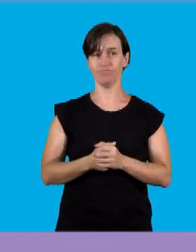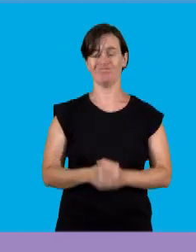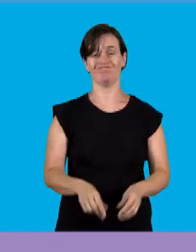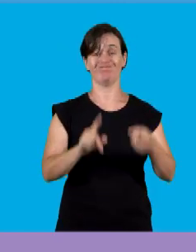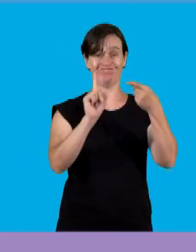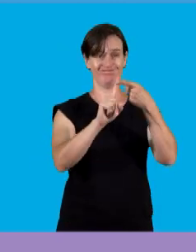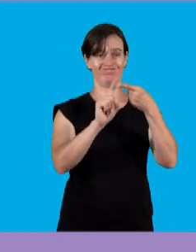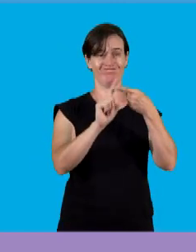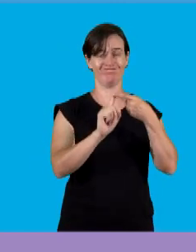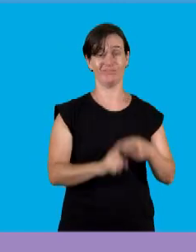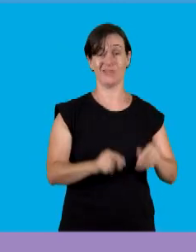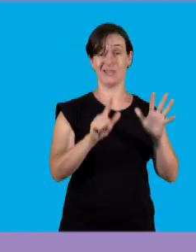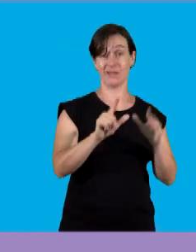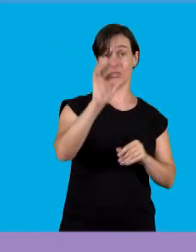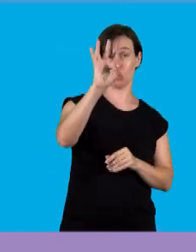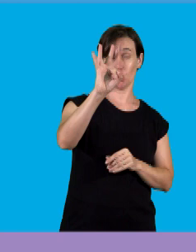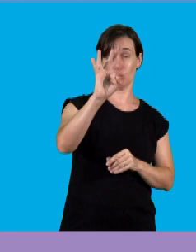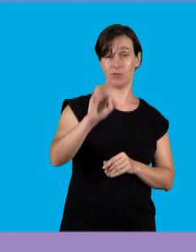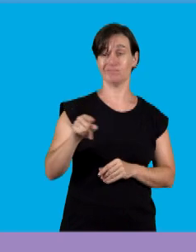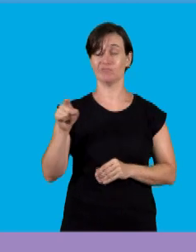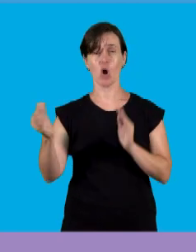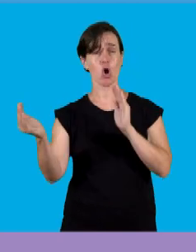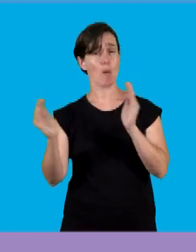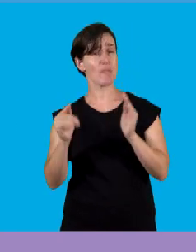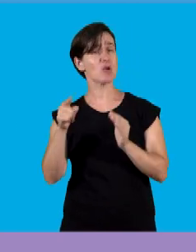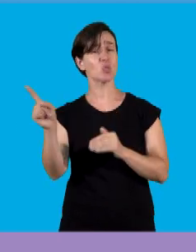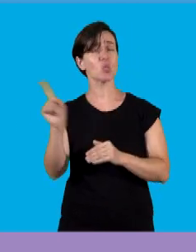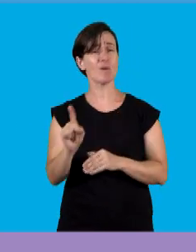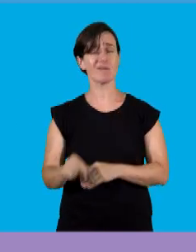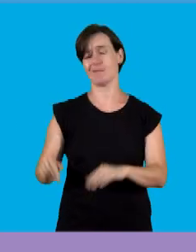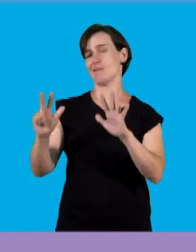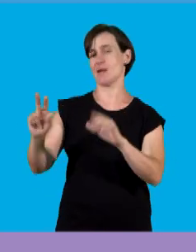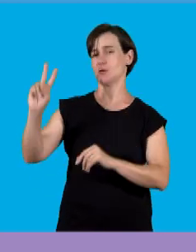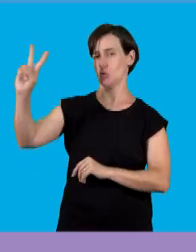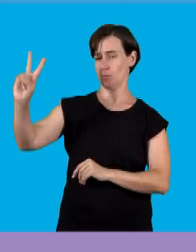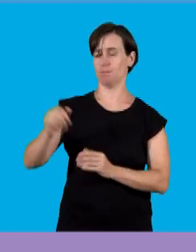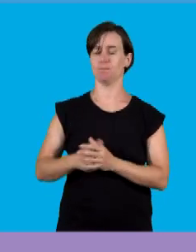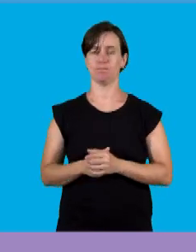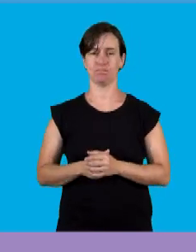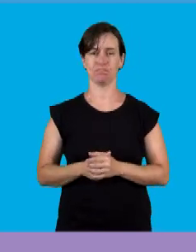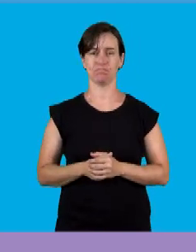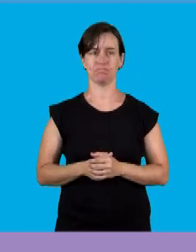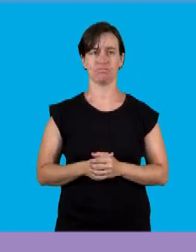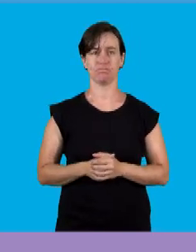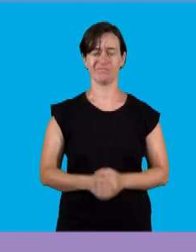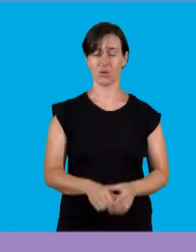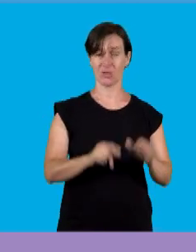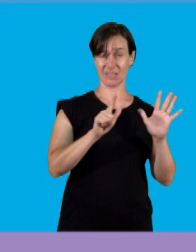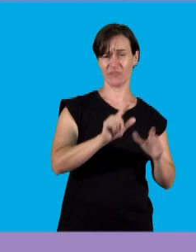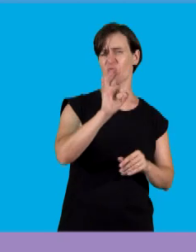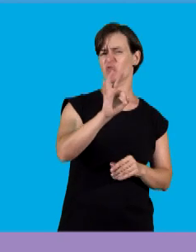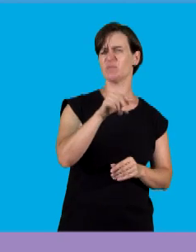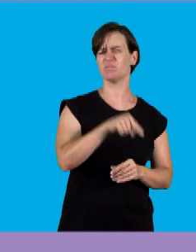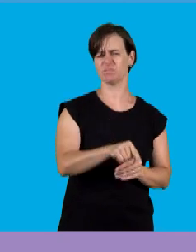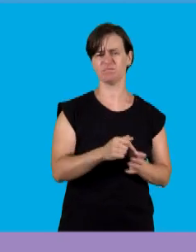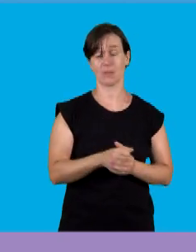7 exponent 3. And then we are supposed to compare it with 8 exponent 2. Now let's start off with the 7